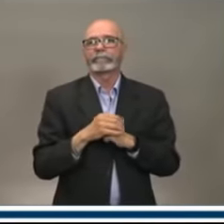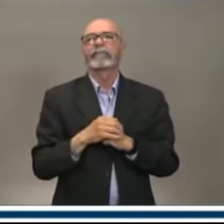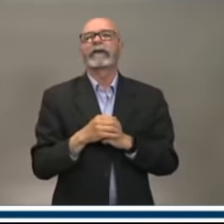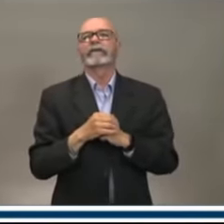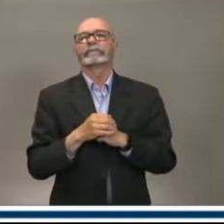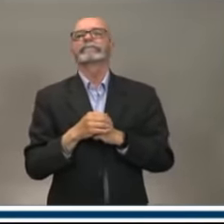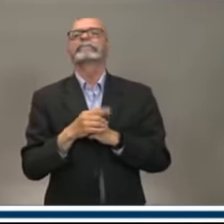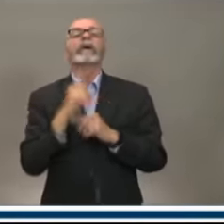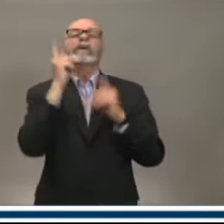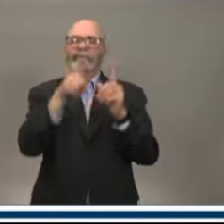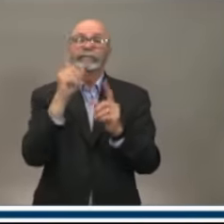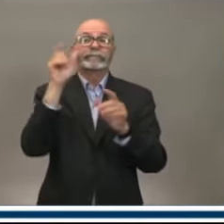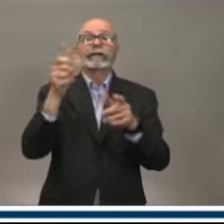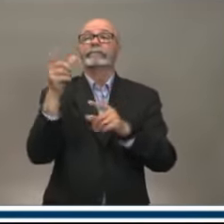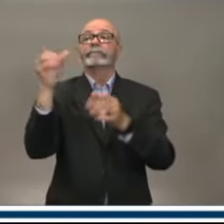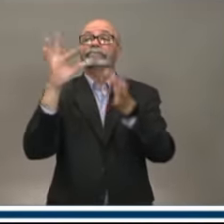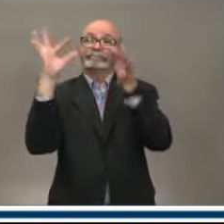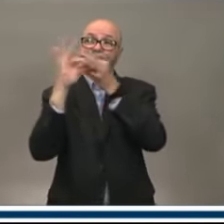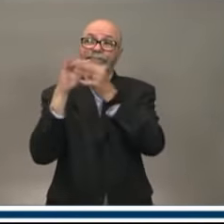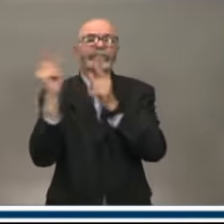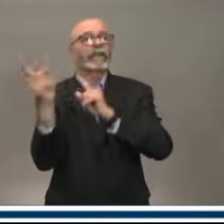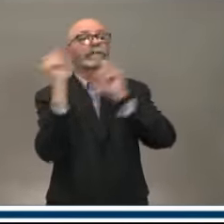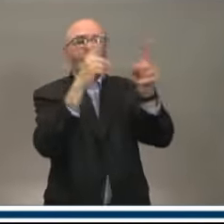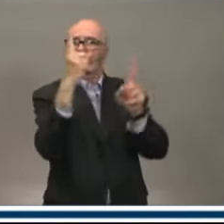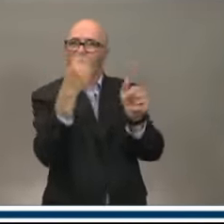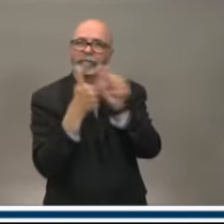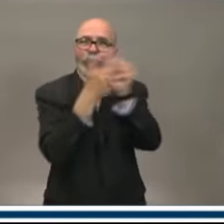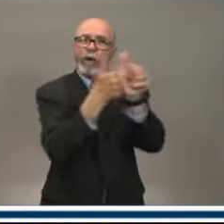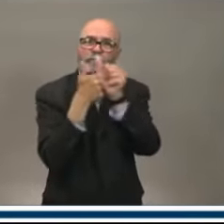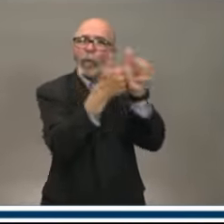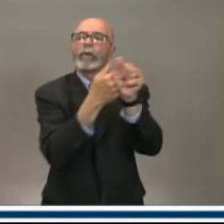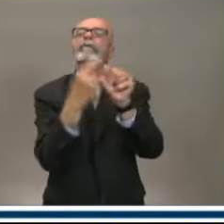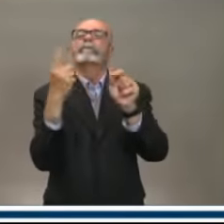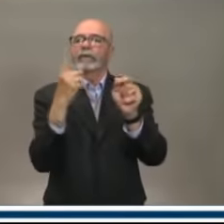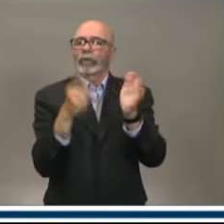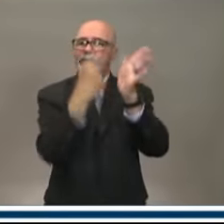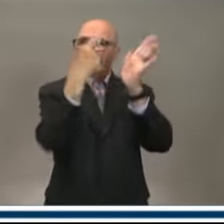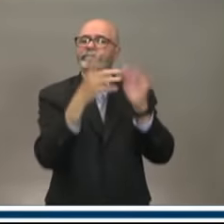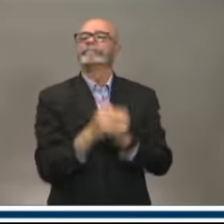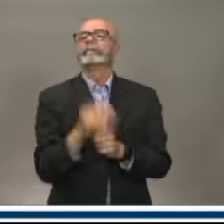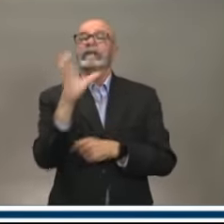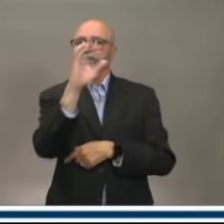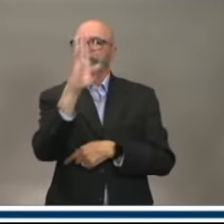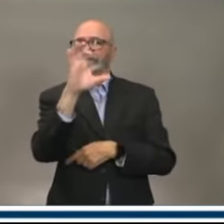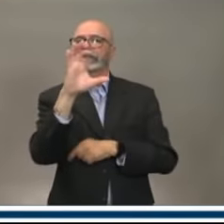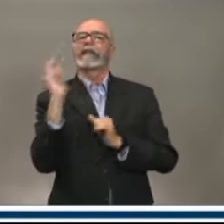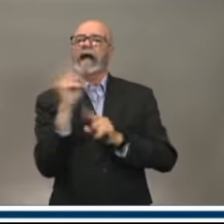time we have allotted for today. First question will go to CBC's Mike Gorman.